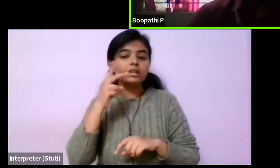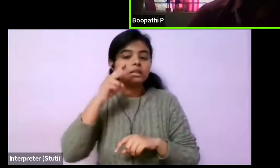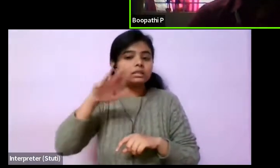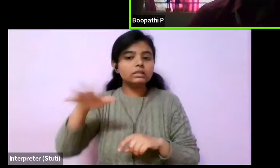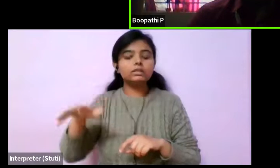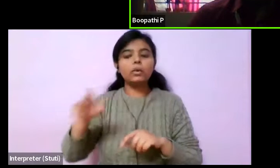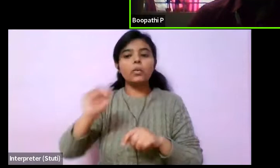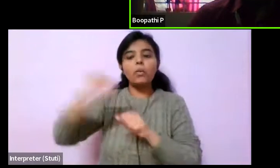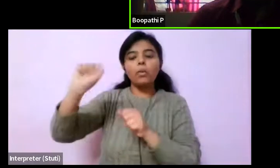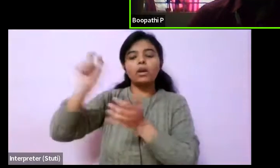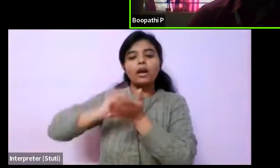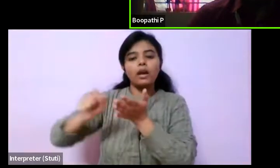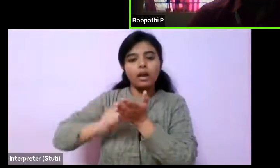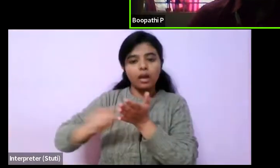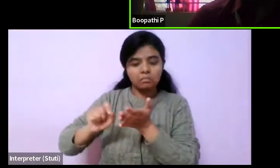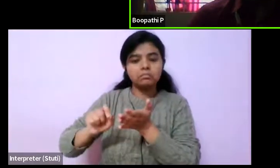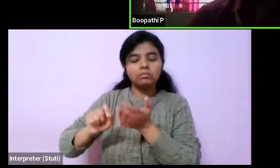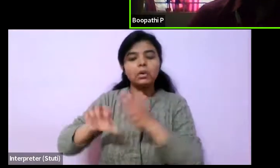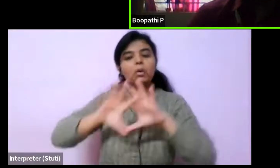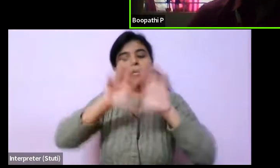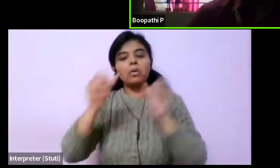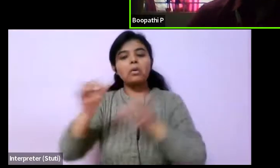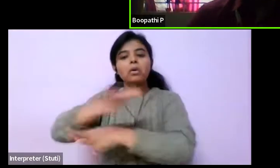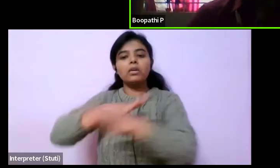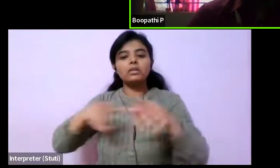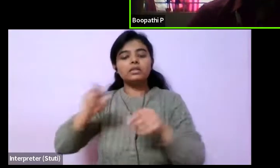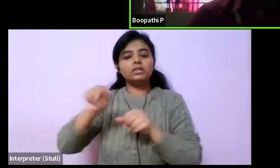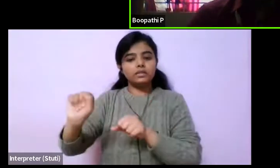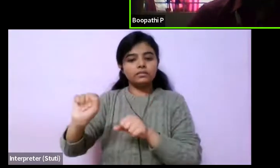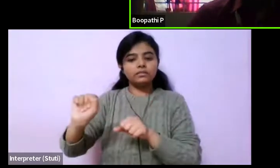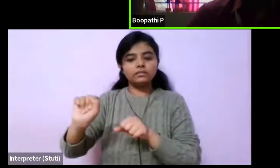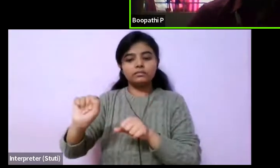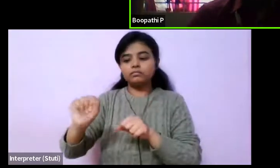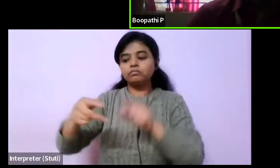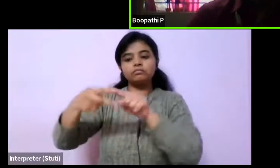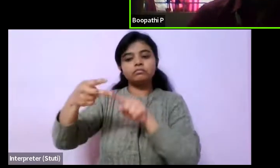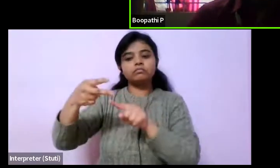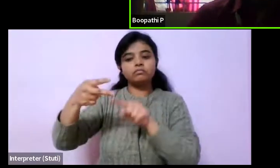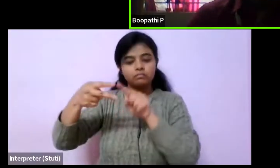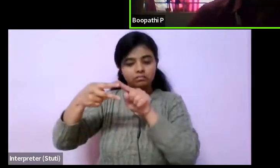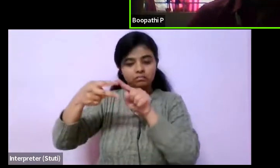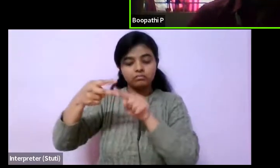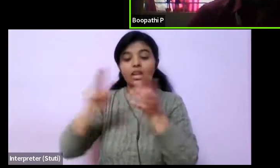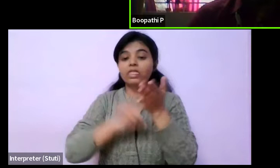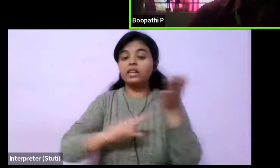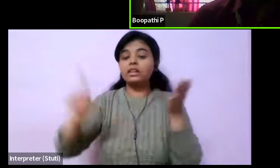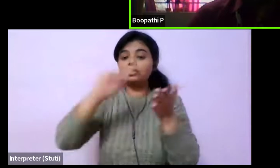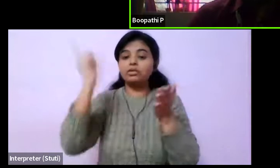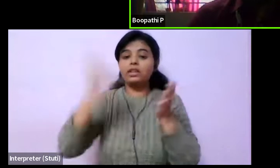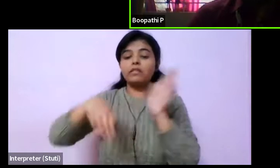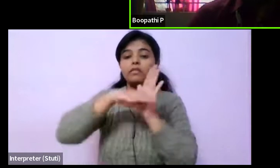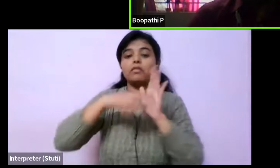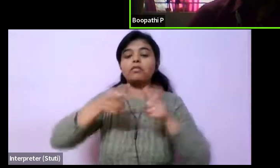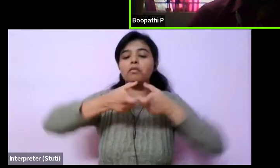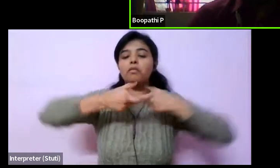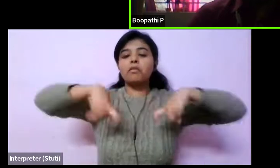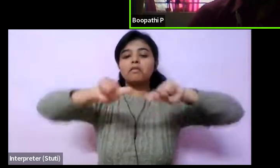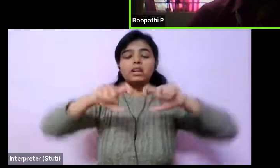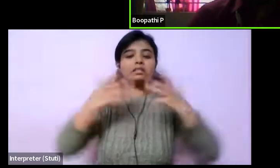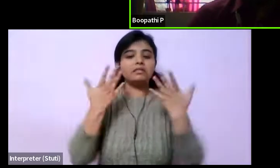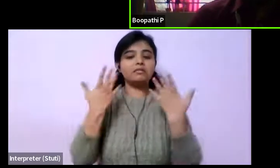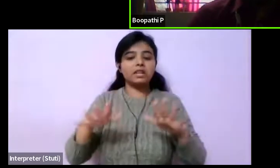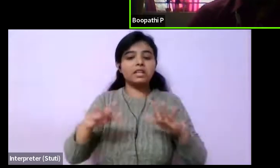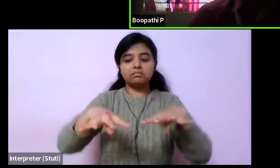So this organization also, they organized 2 important national level conference. One is on